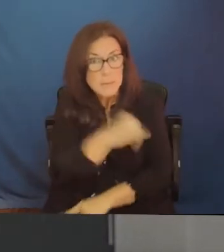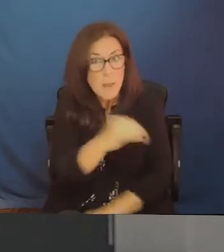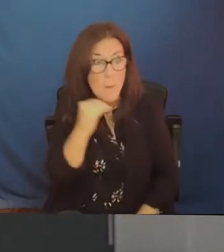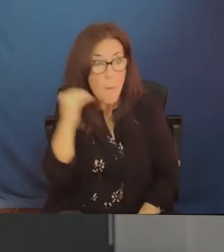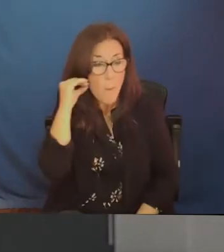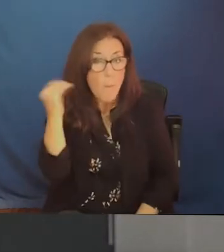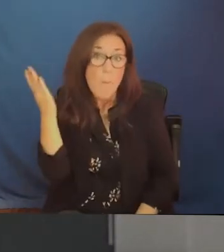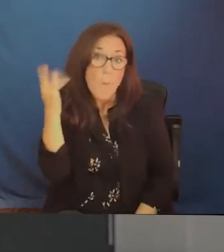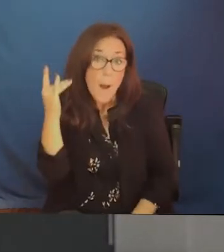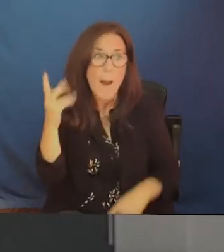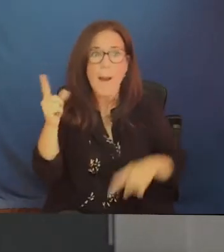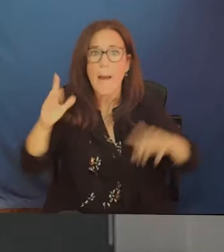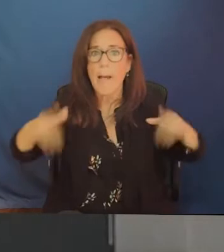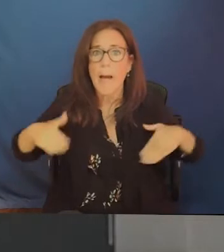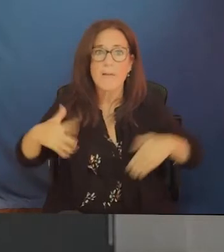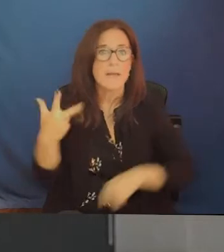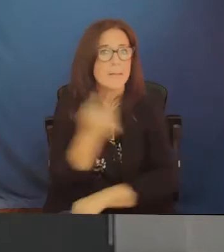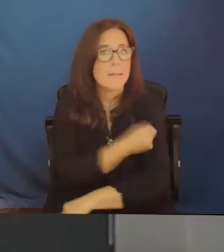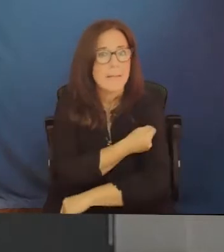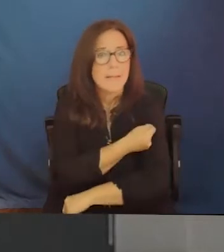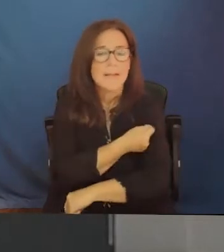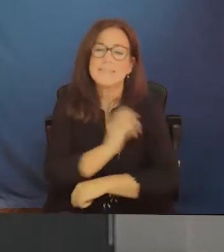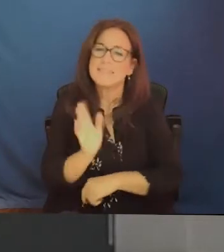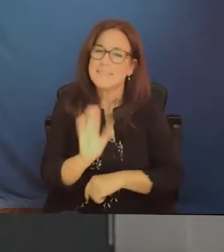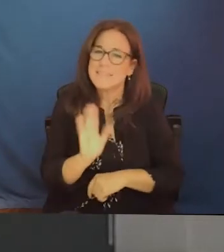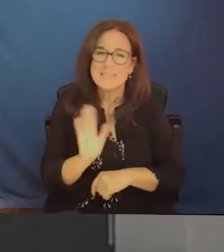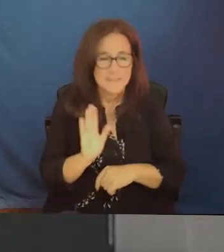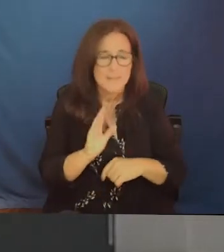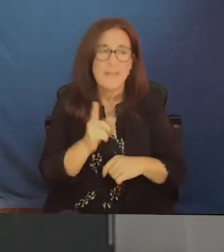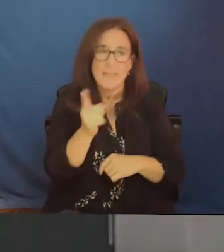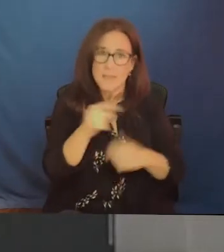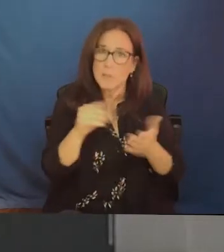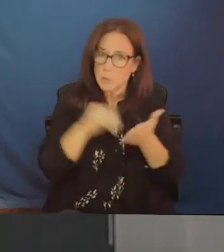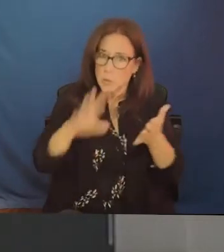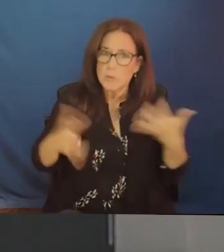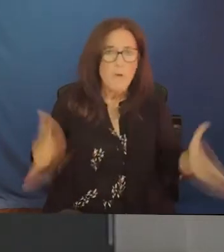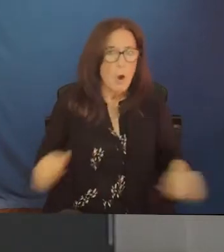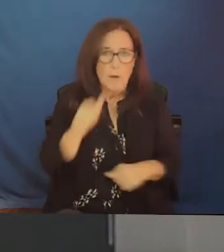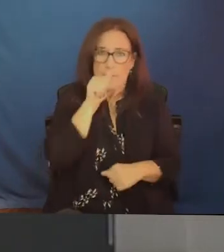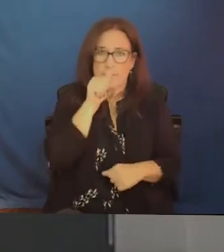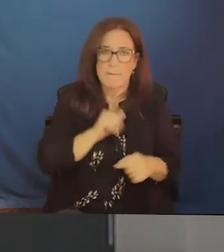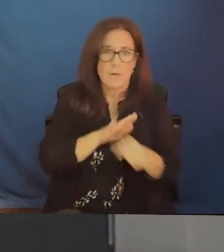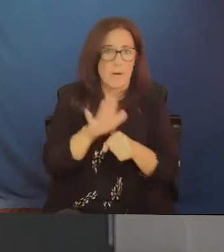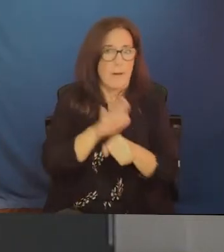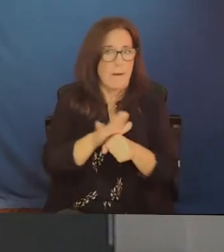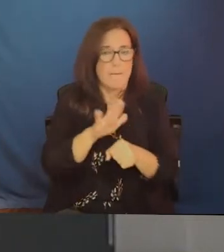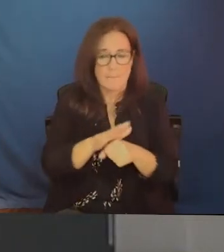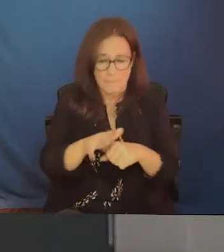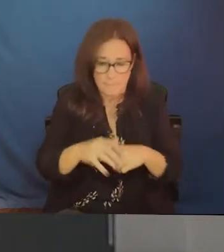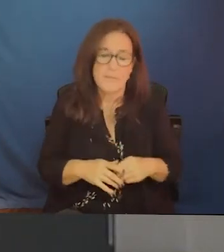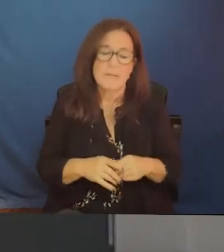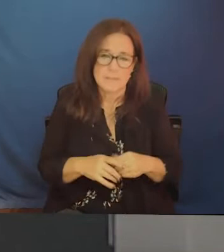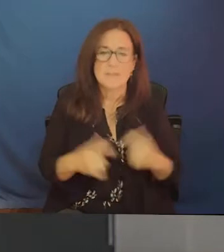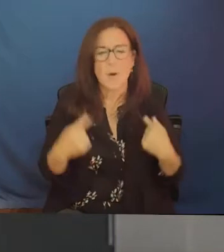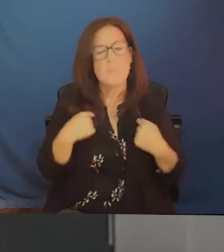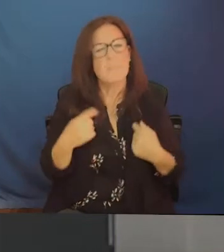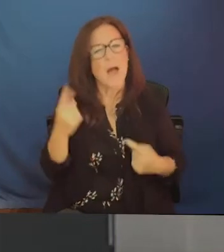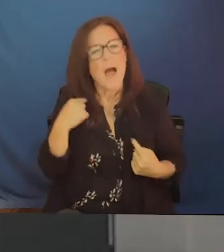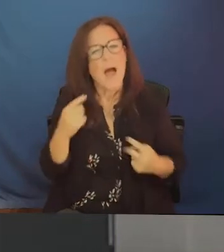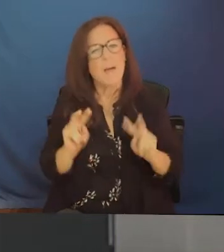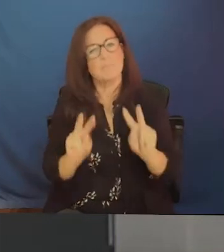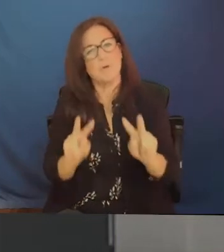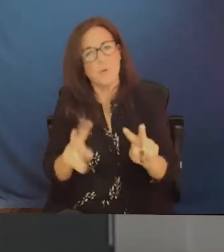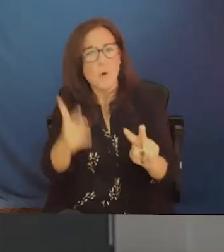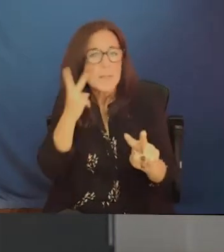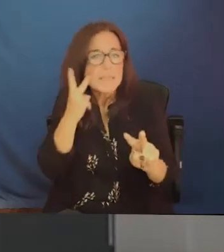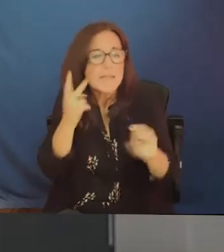have suffered the most during this pandemic. And so I'm looking forward to working and seeing what our district does to